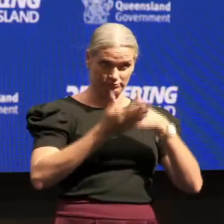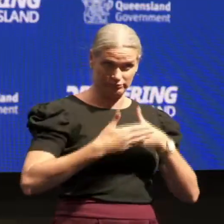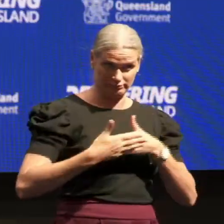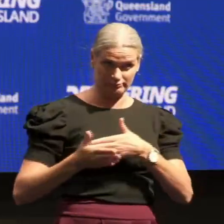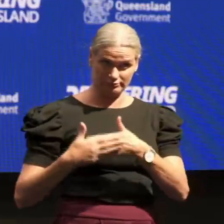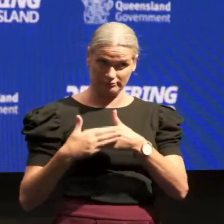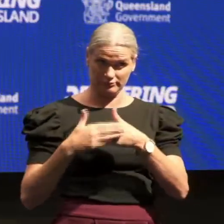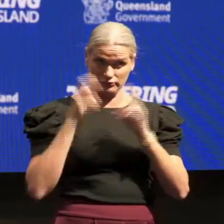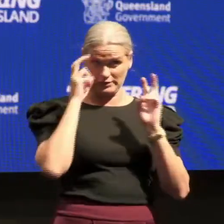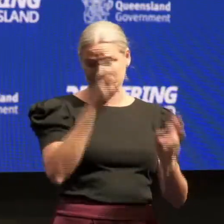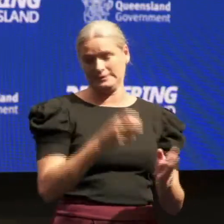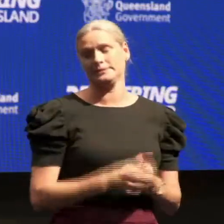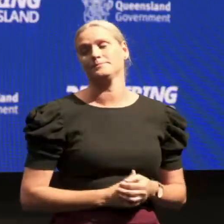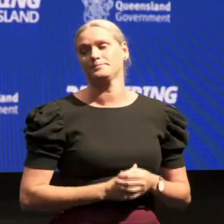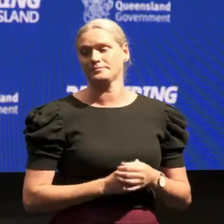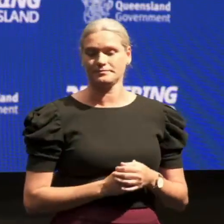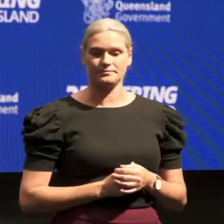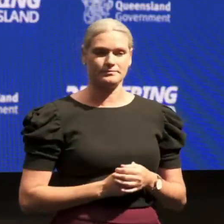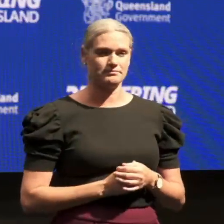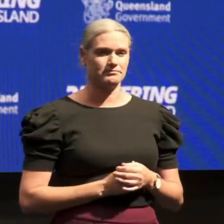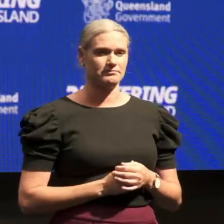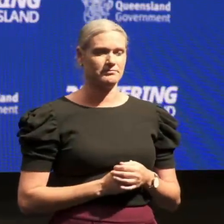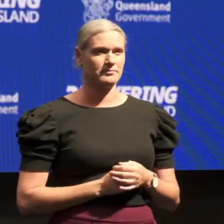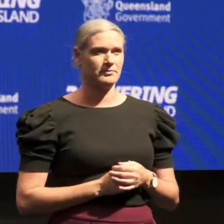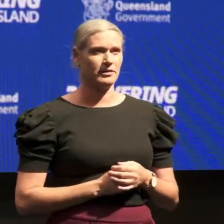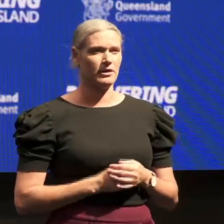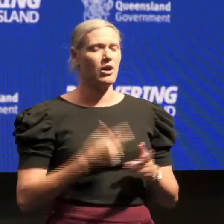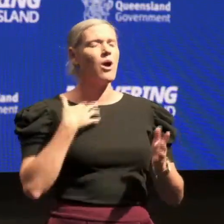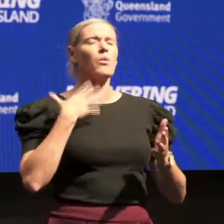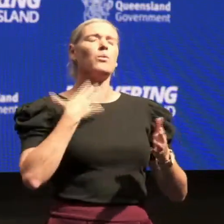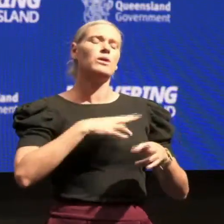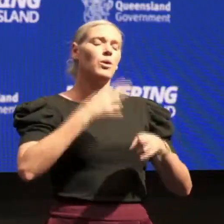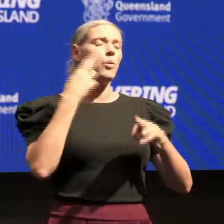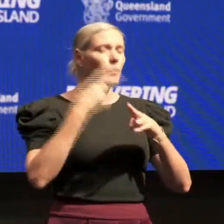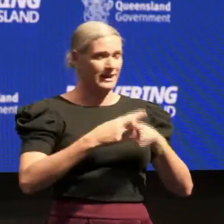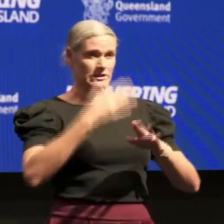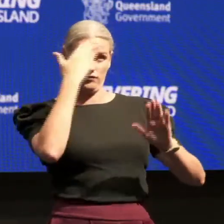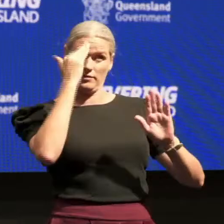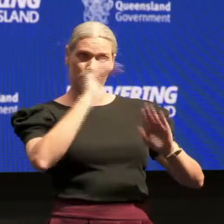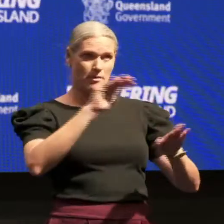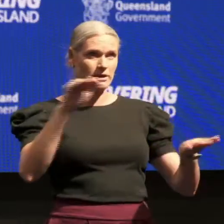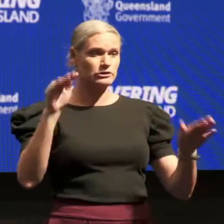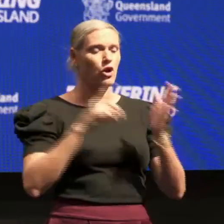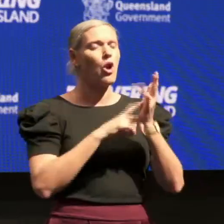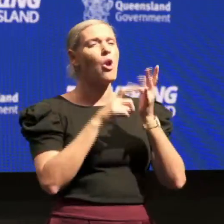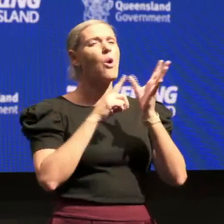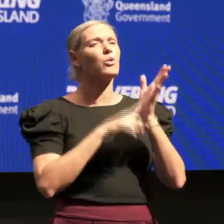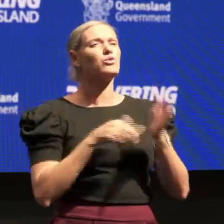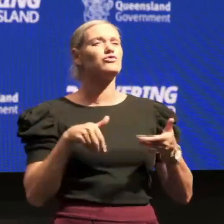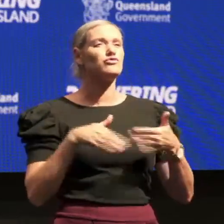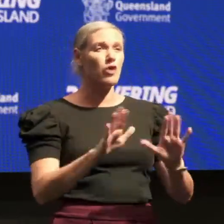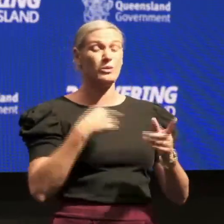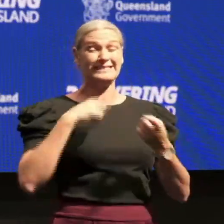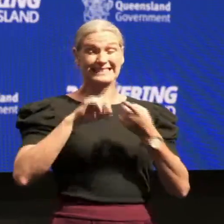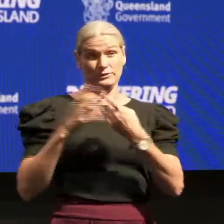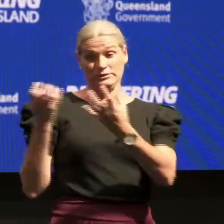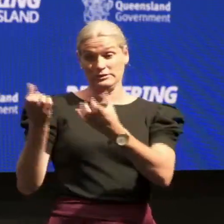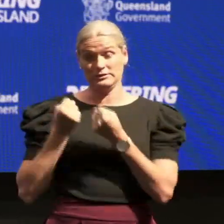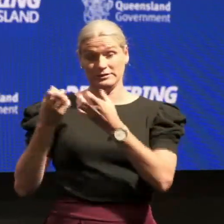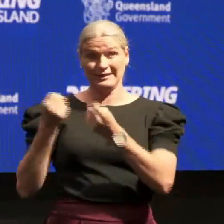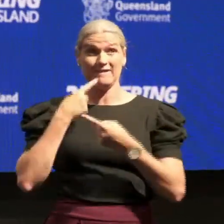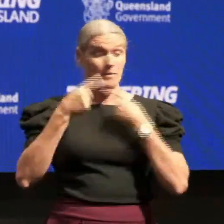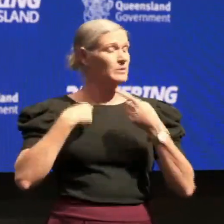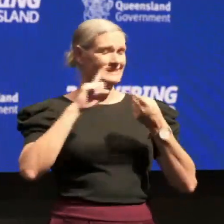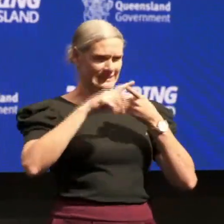present. I just want to do a quick reminder regarding the local roads. As we get the information, we'll share it with